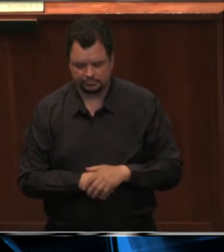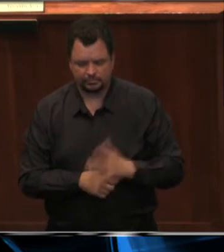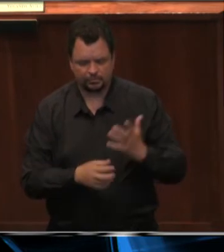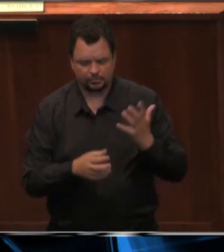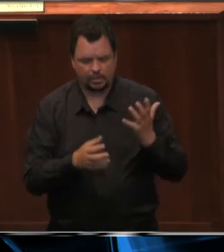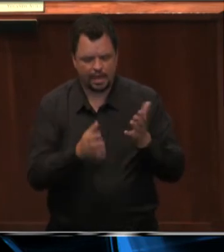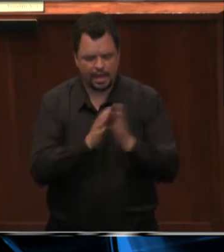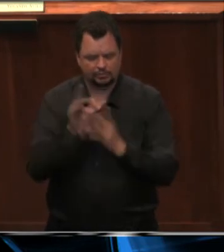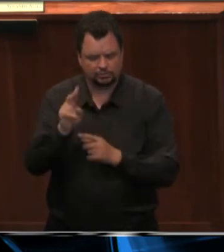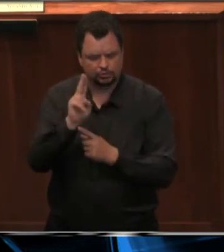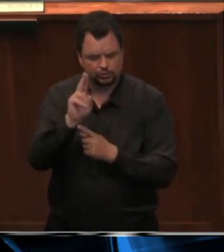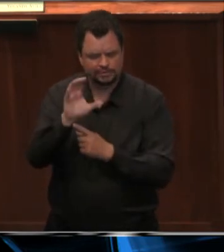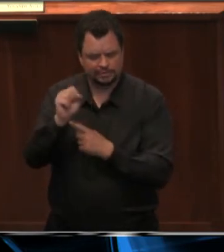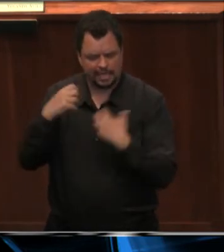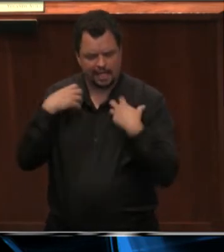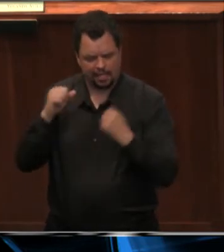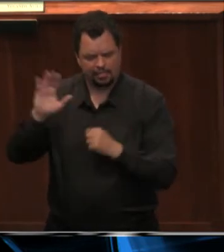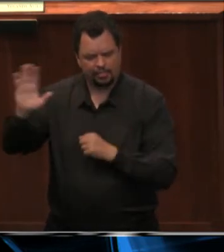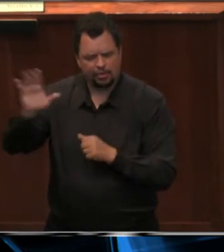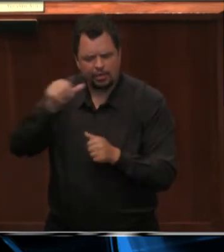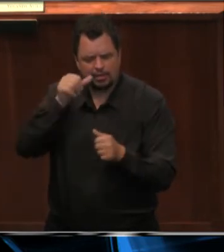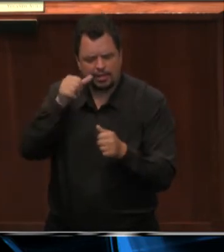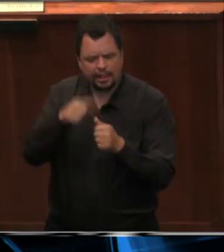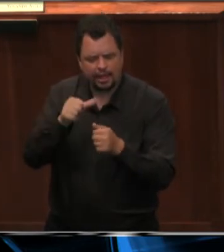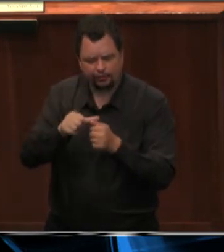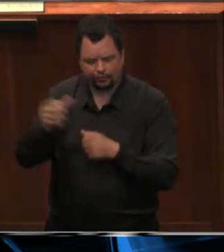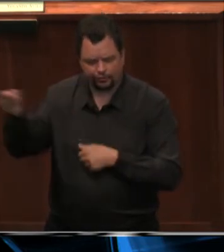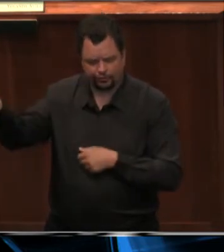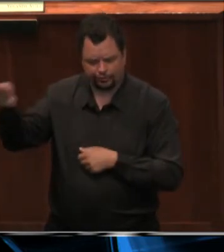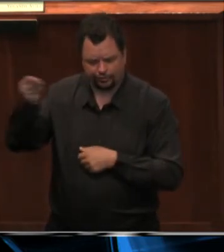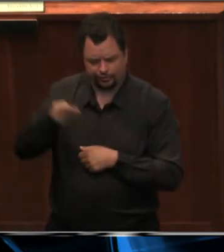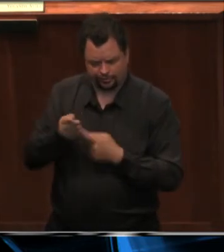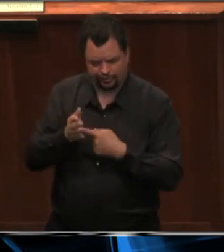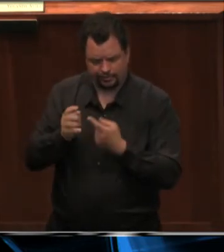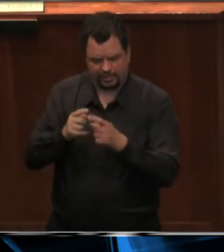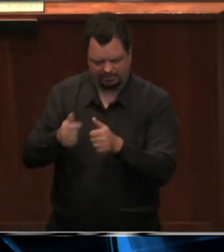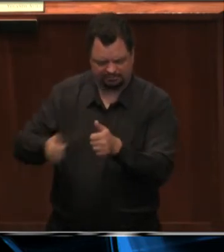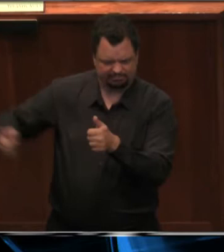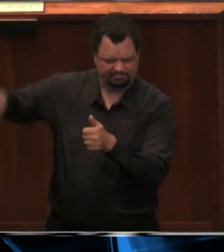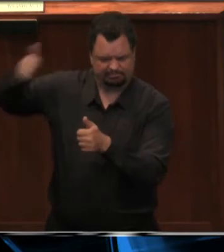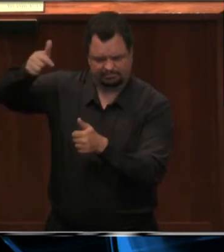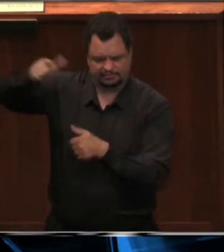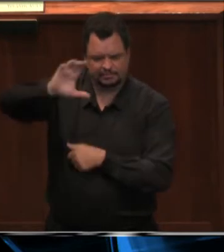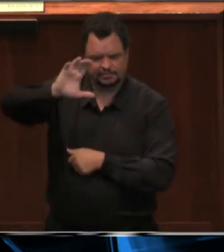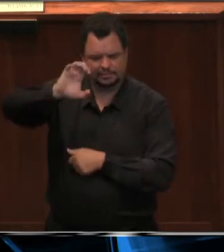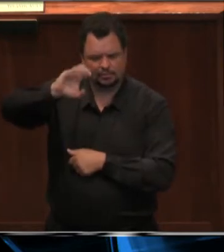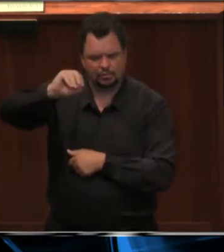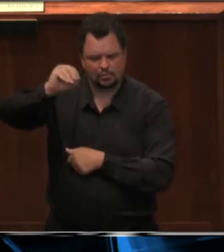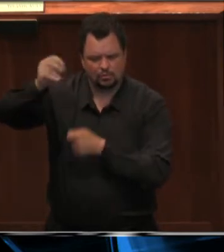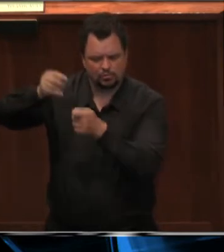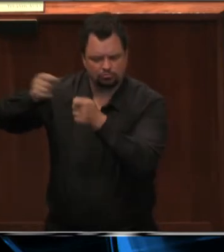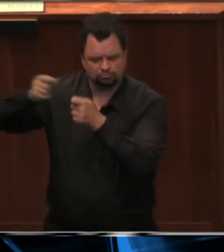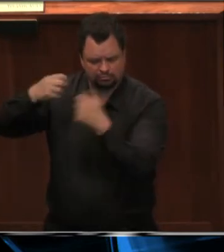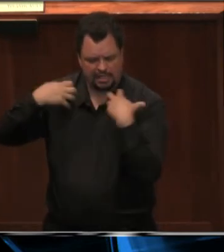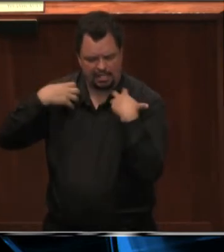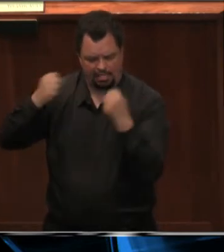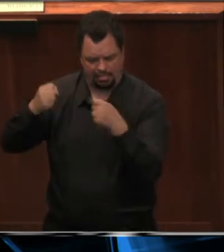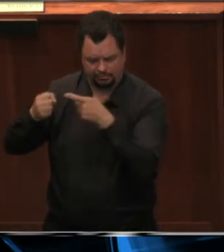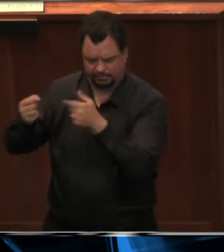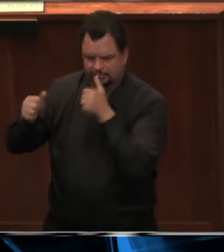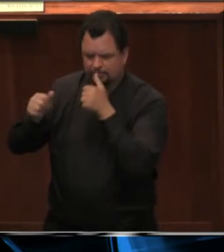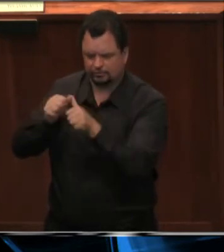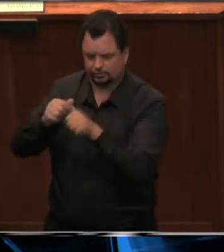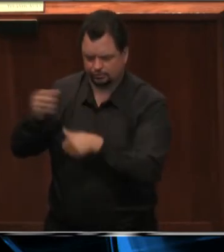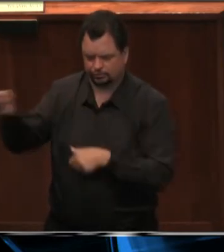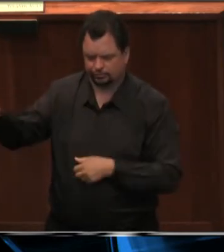letter from the CEO of Memorial, our local UC Health branch,